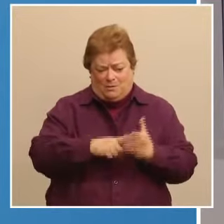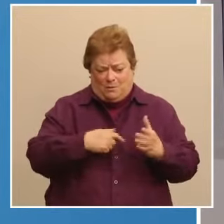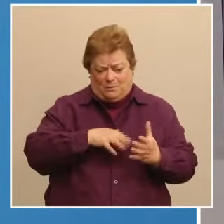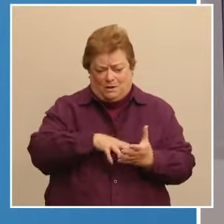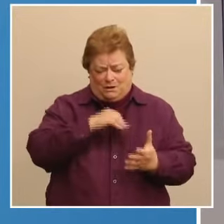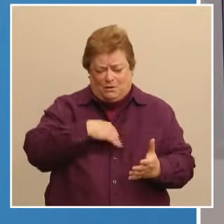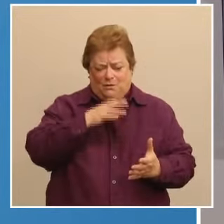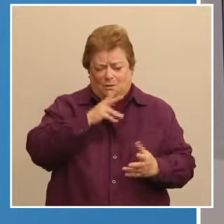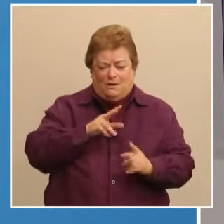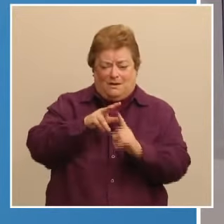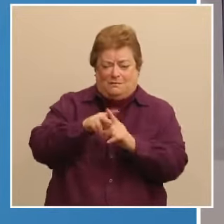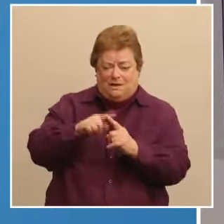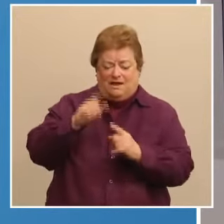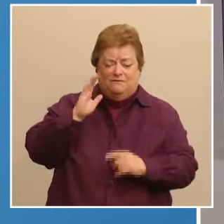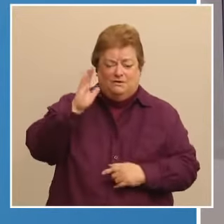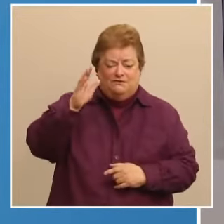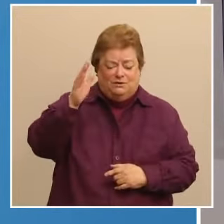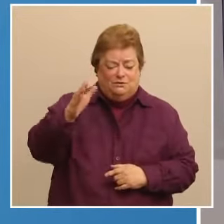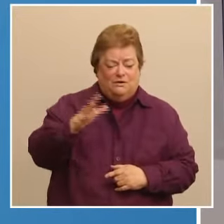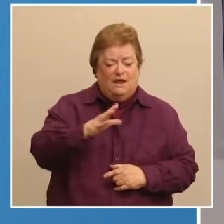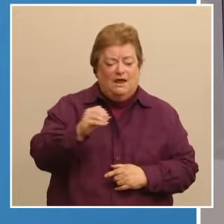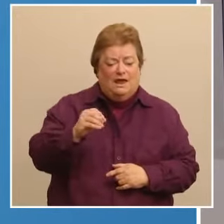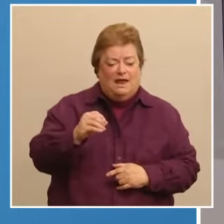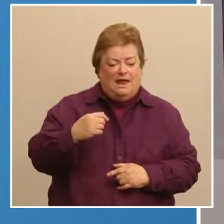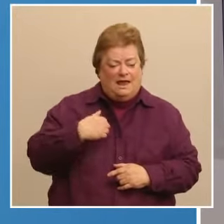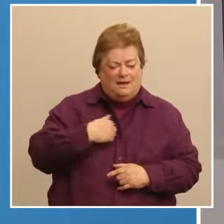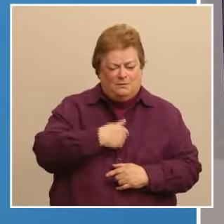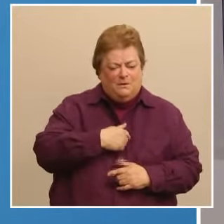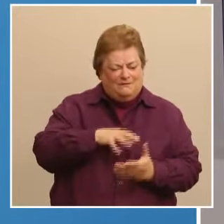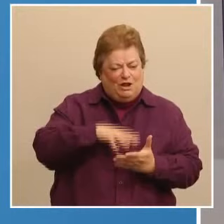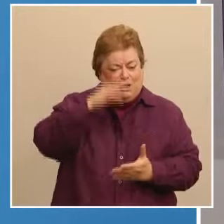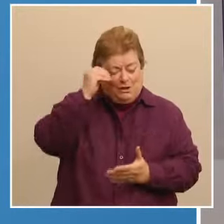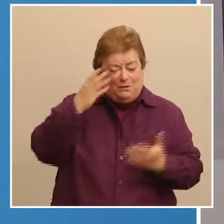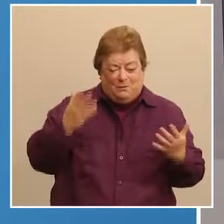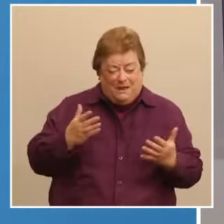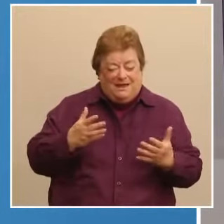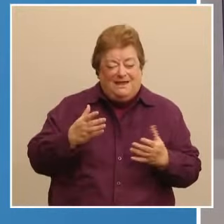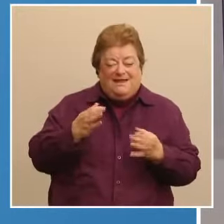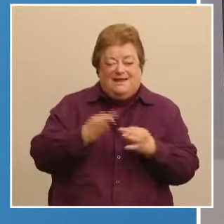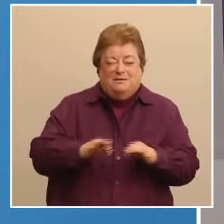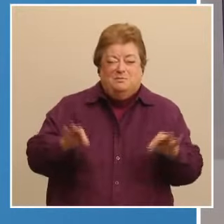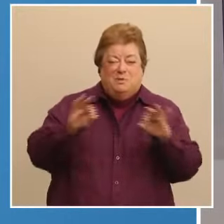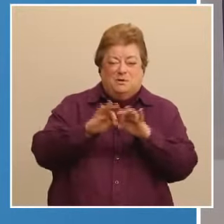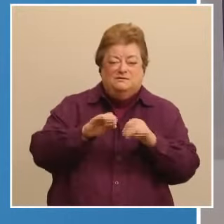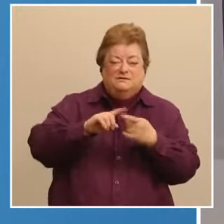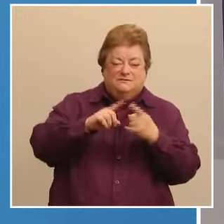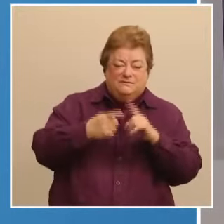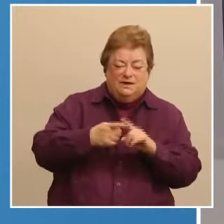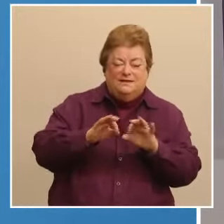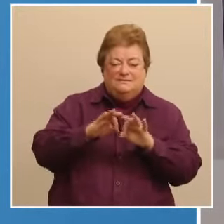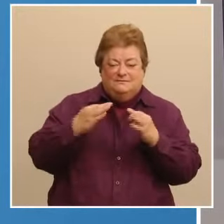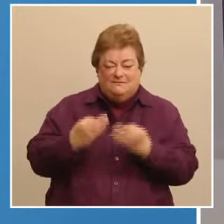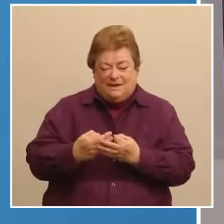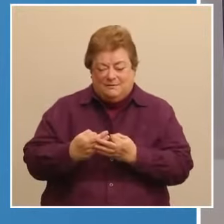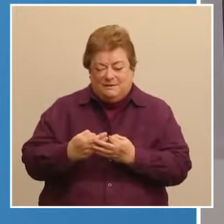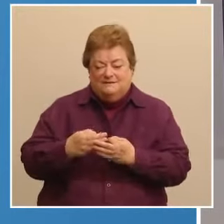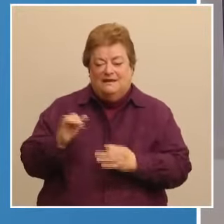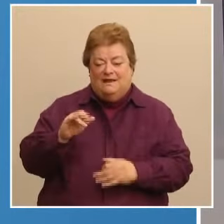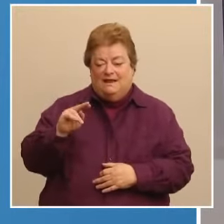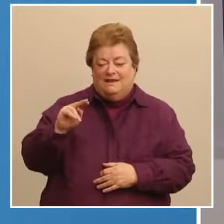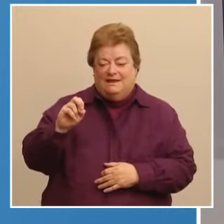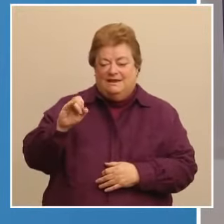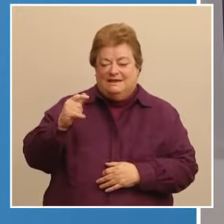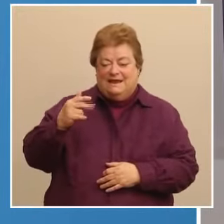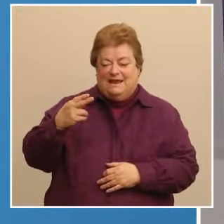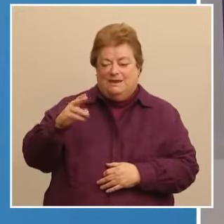future. And one of those is the importance of friends, family, and people like our NeighborLink partners who are willing to